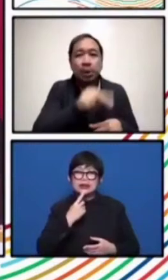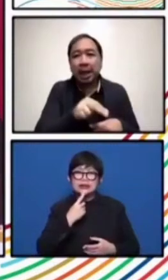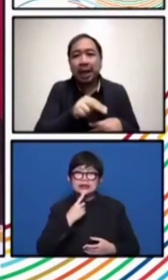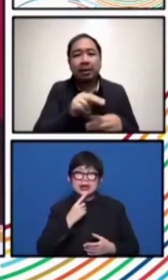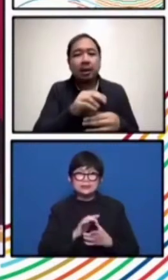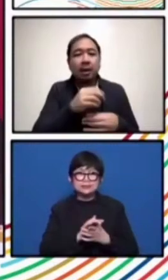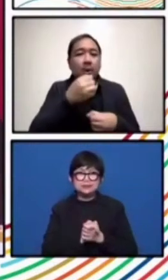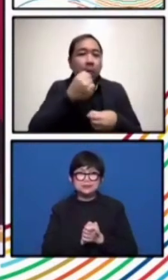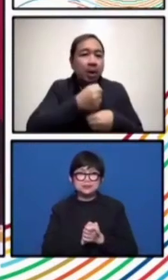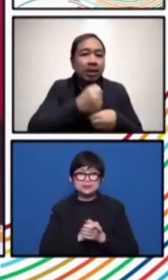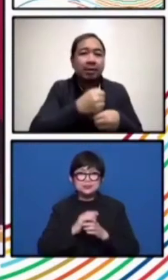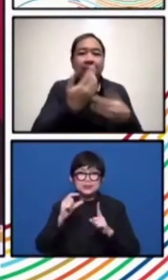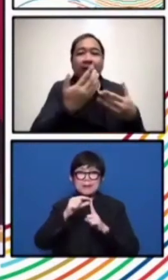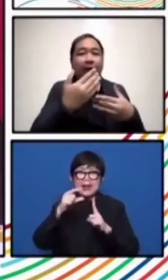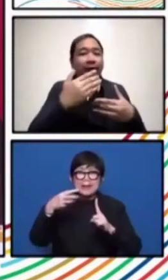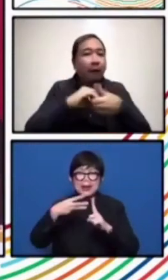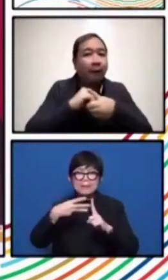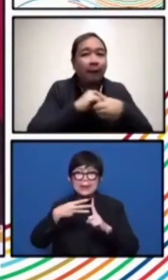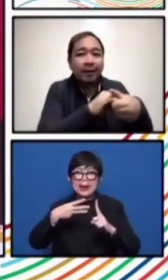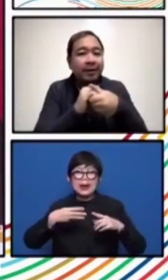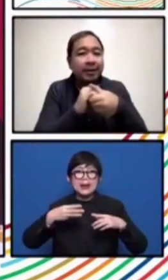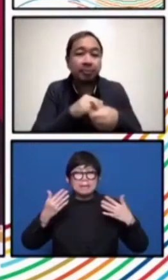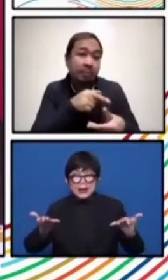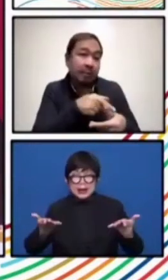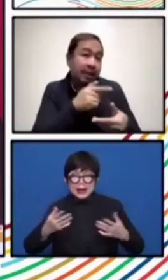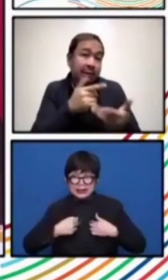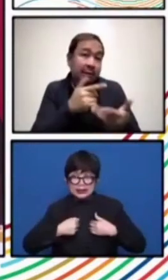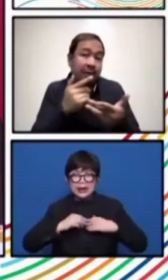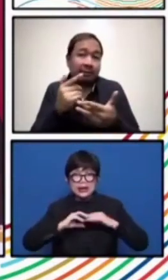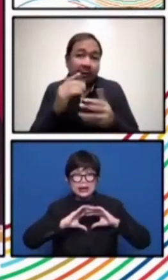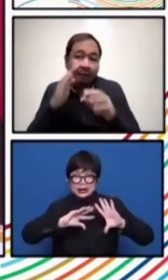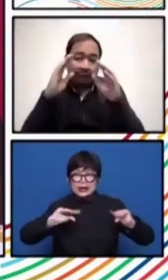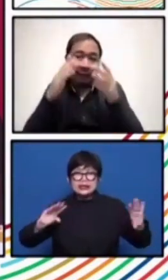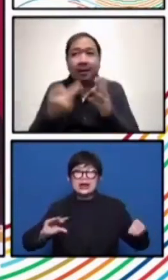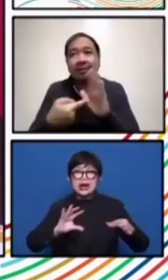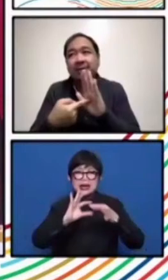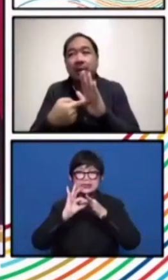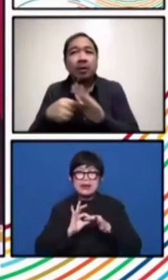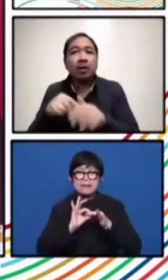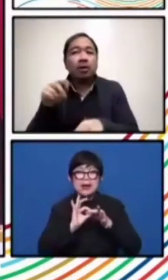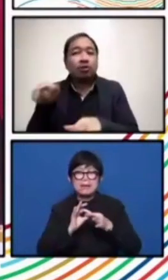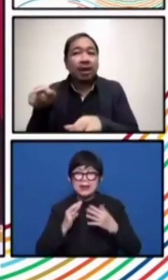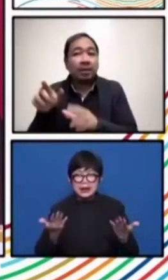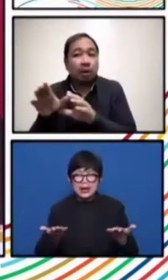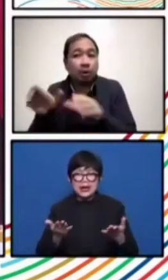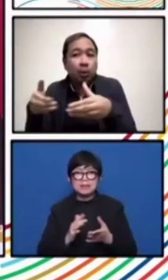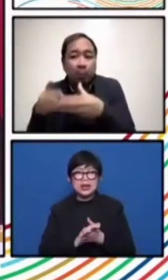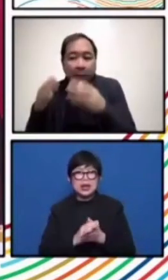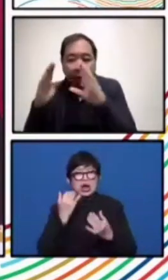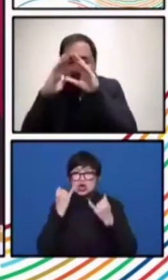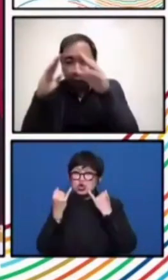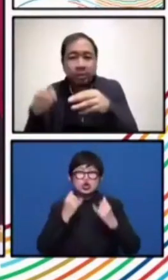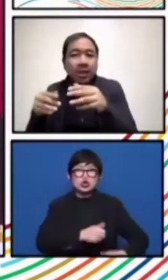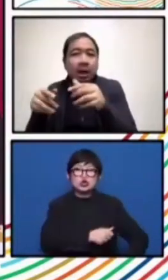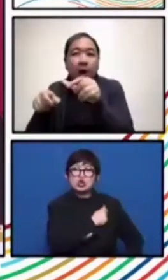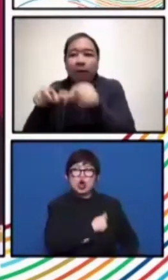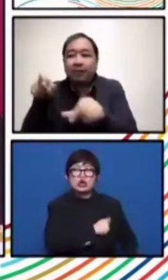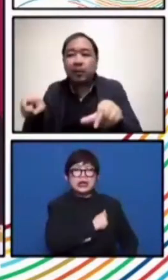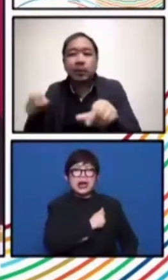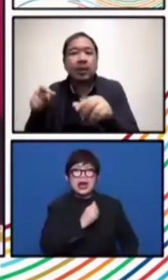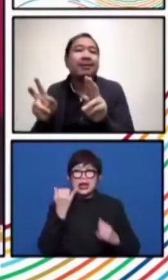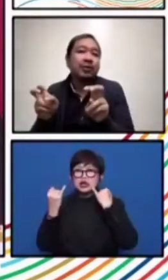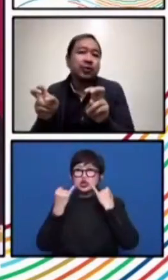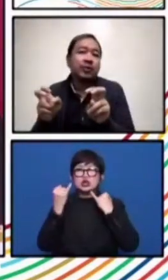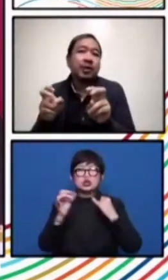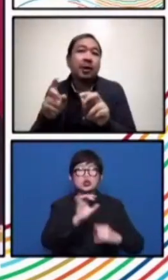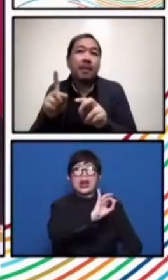per se the agencies that are dedicated on let's say more the social issues but also other issues are starting